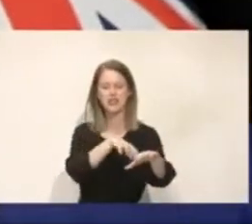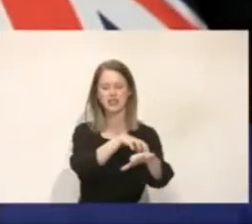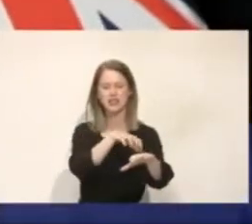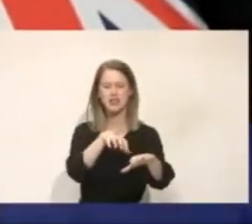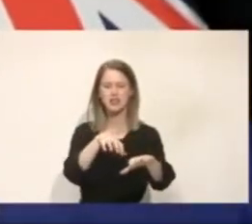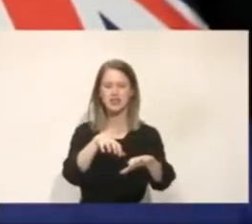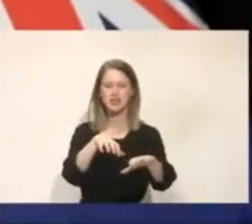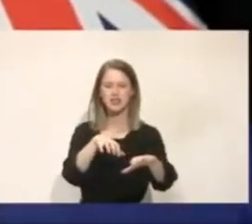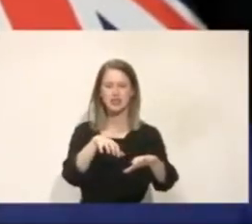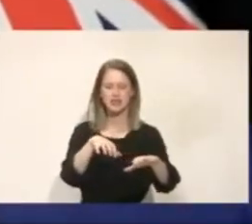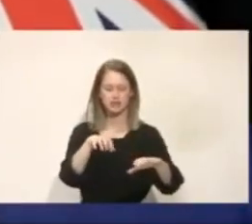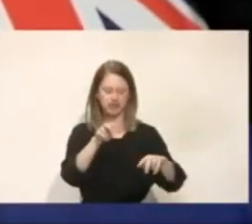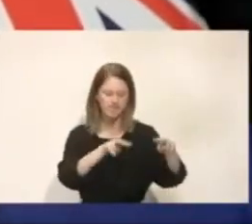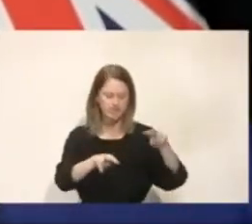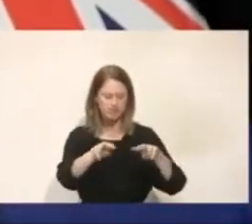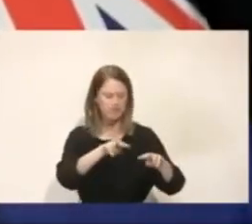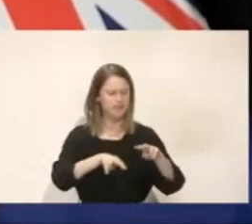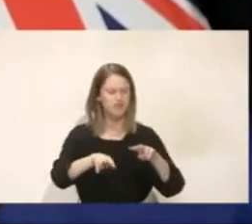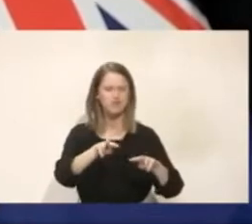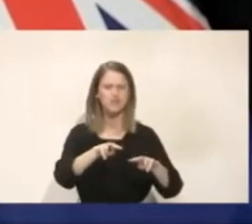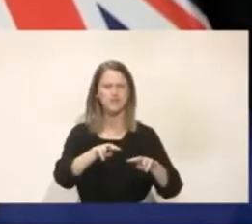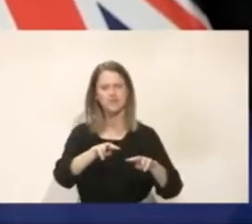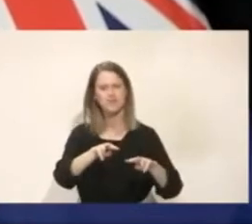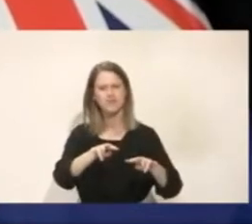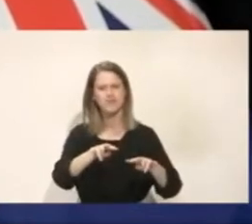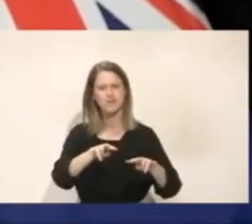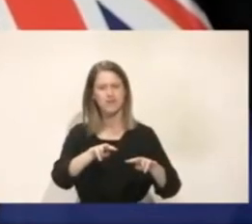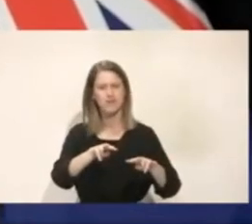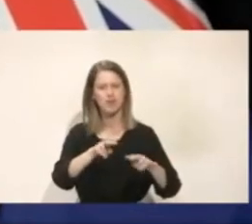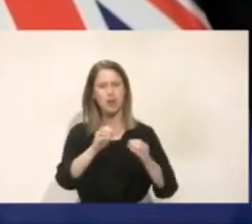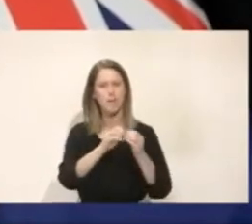unit is just characterising that. But the key thing is that the